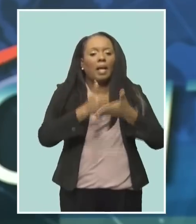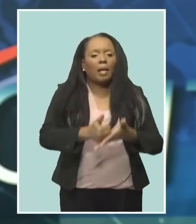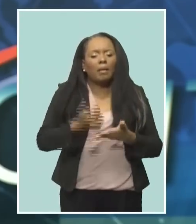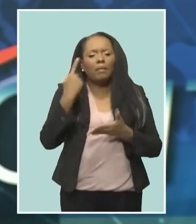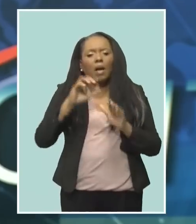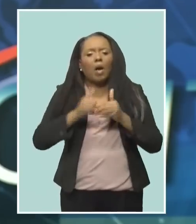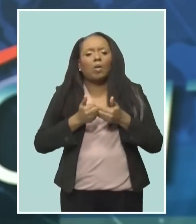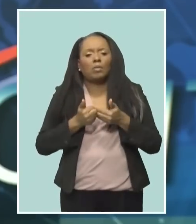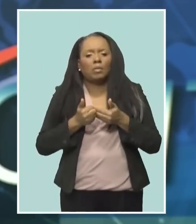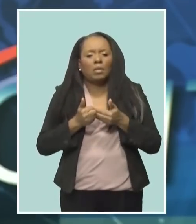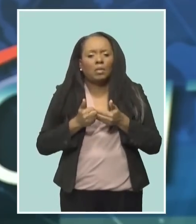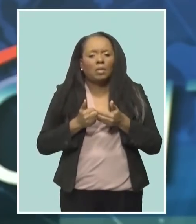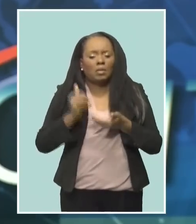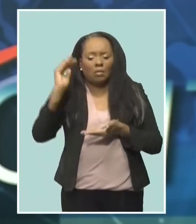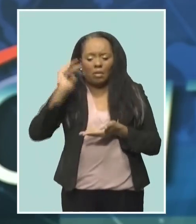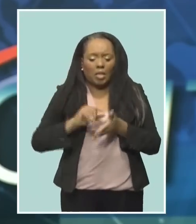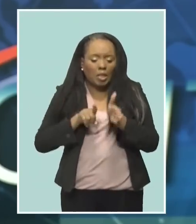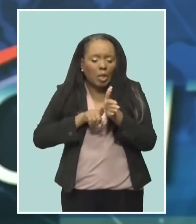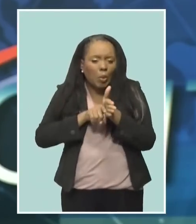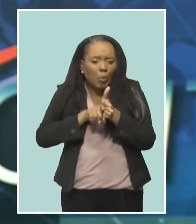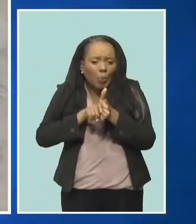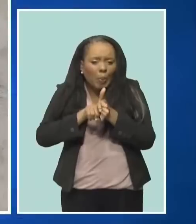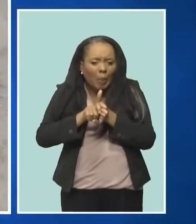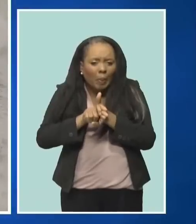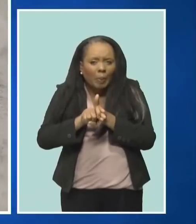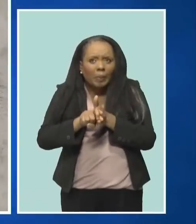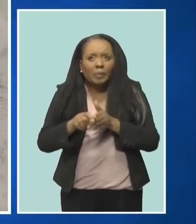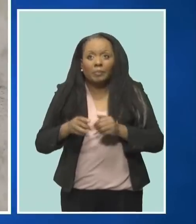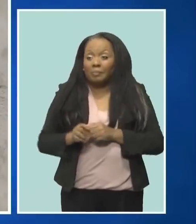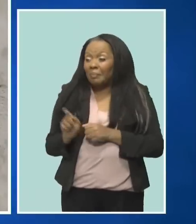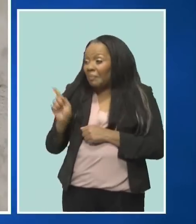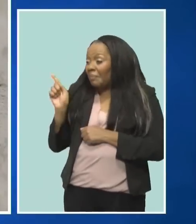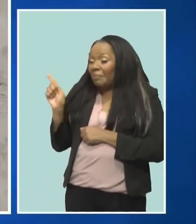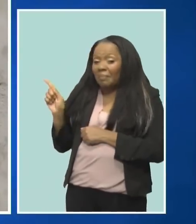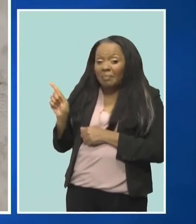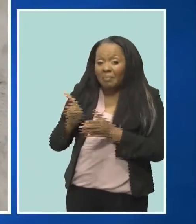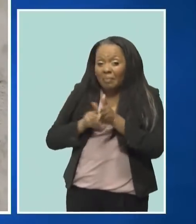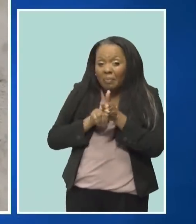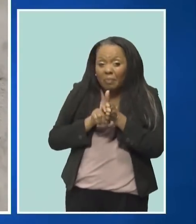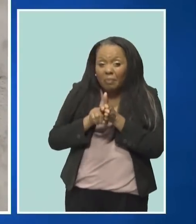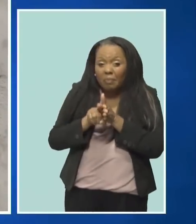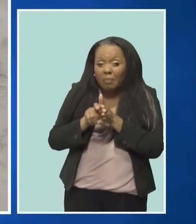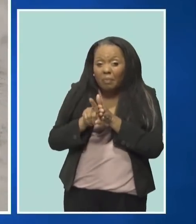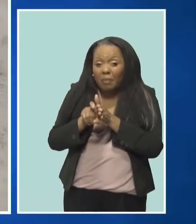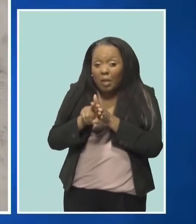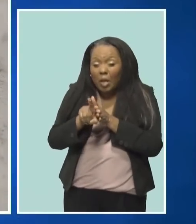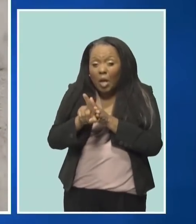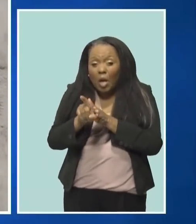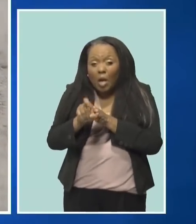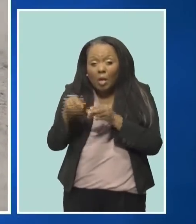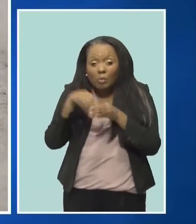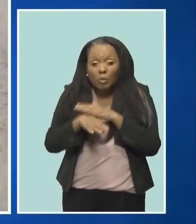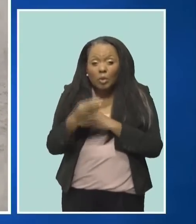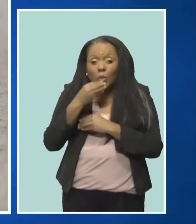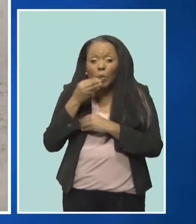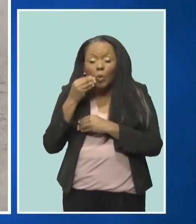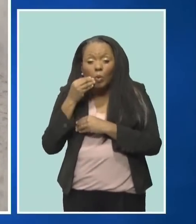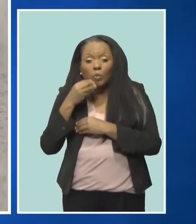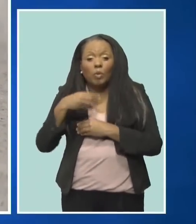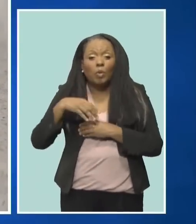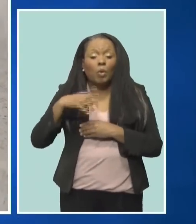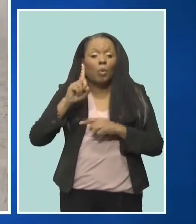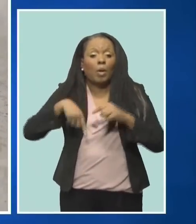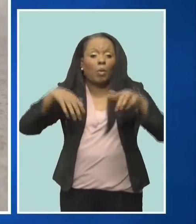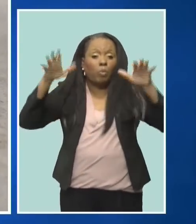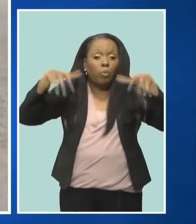sightings across the island. The arthropods, which are said to have not been nocturnal, have been invading dwelling homes during wet